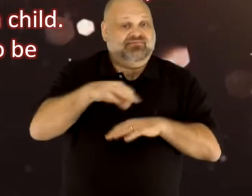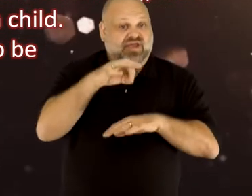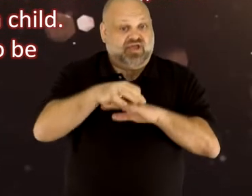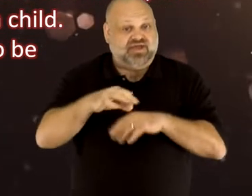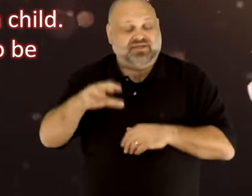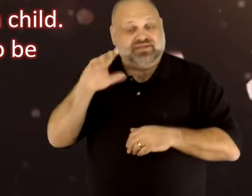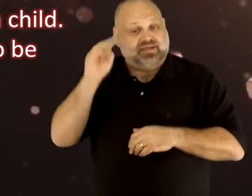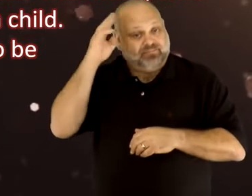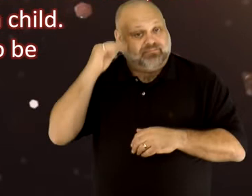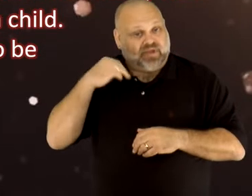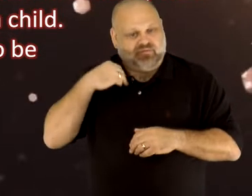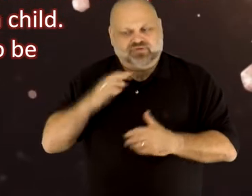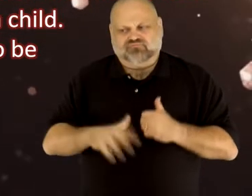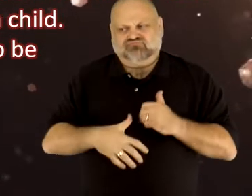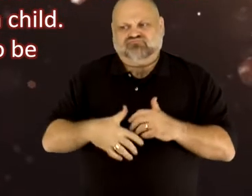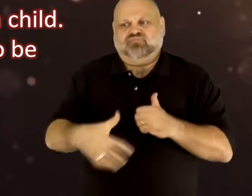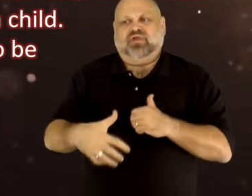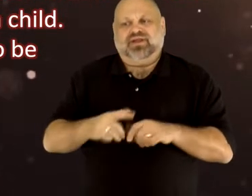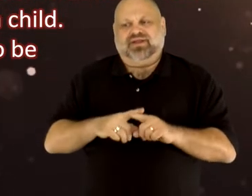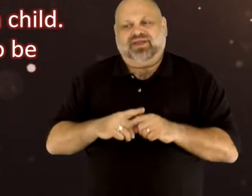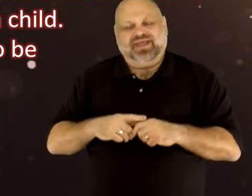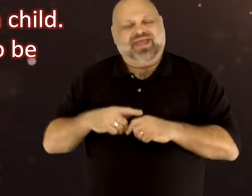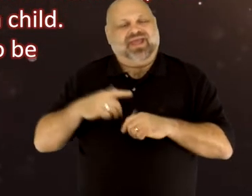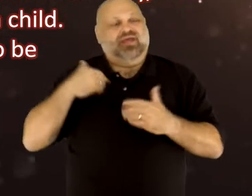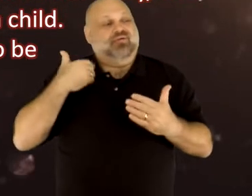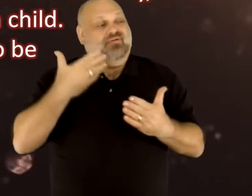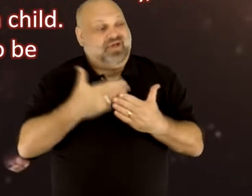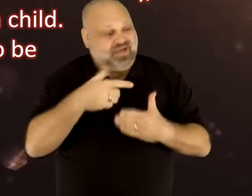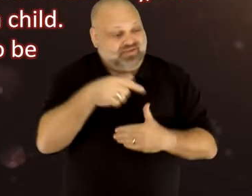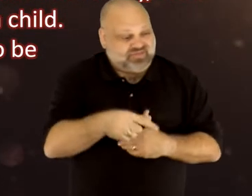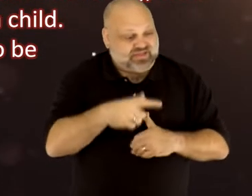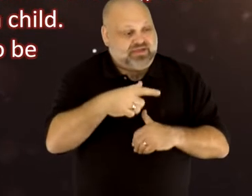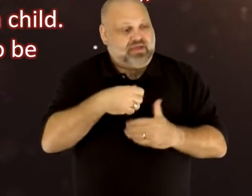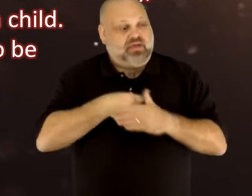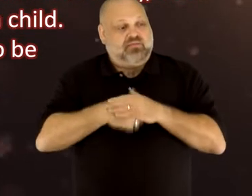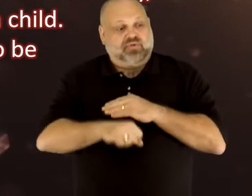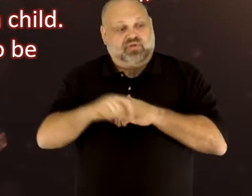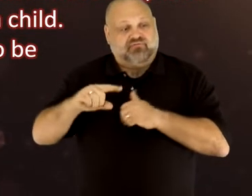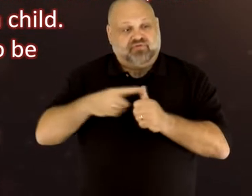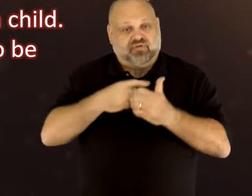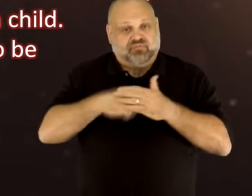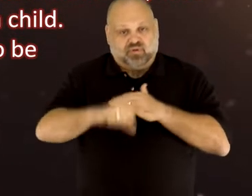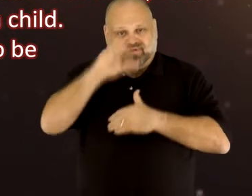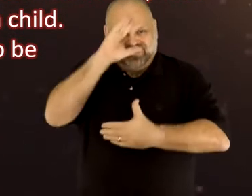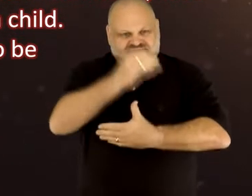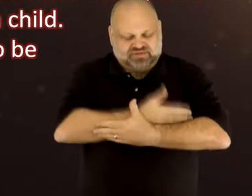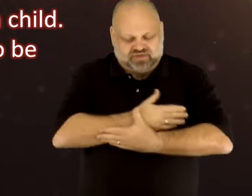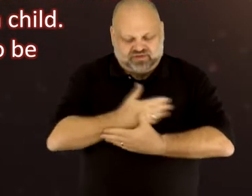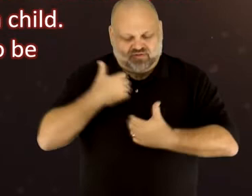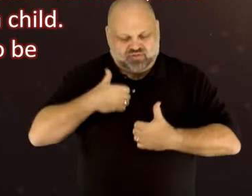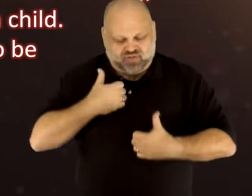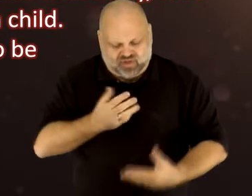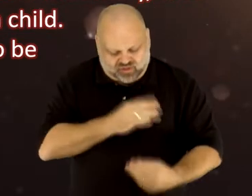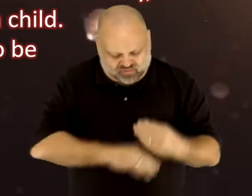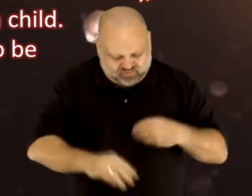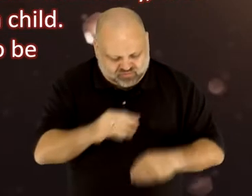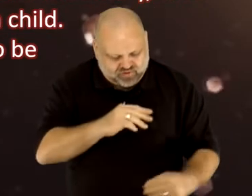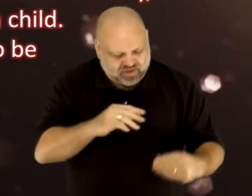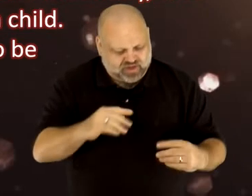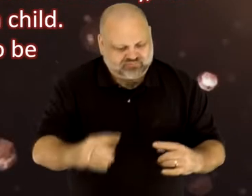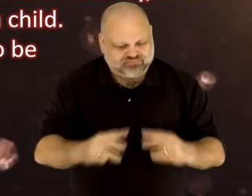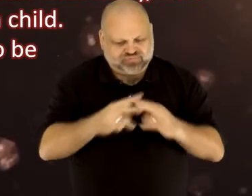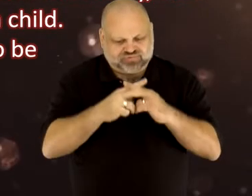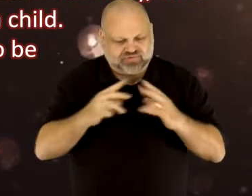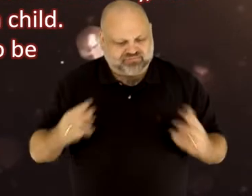for the baby to be born. And she gave birth to her firstborn, a son. She wrapped him in cloths and placed him